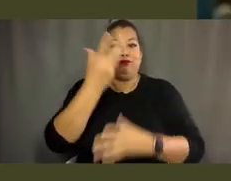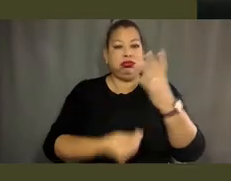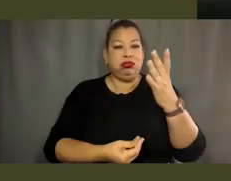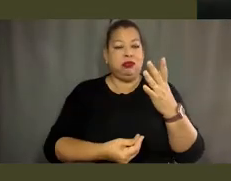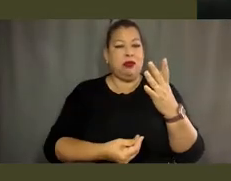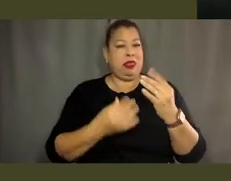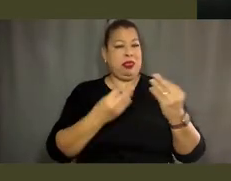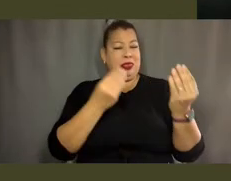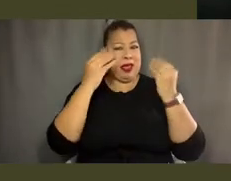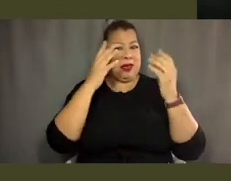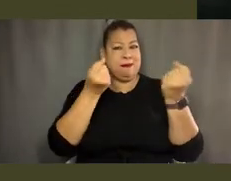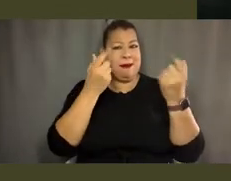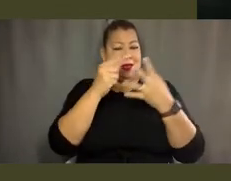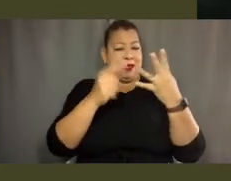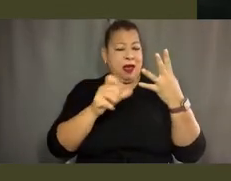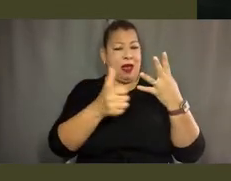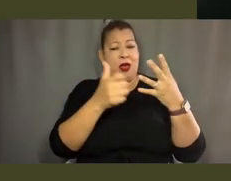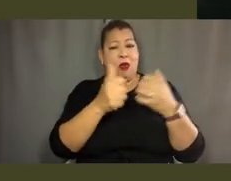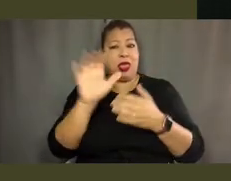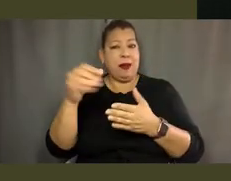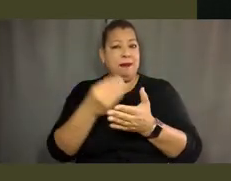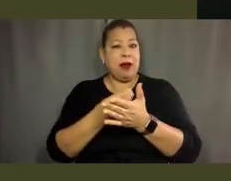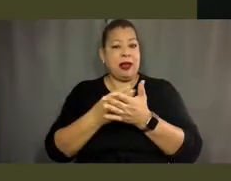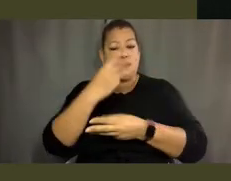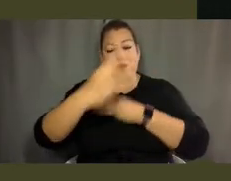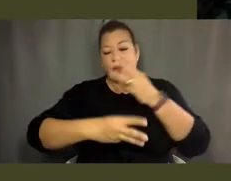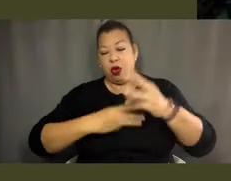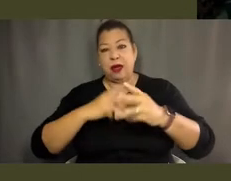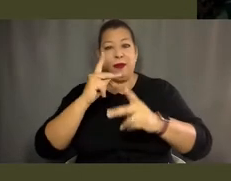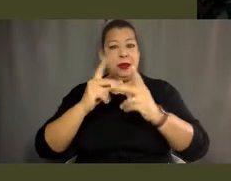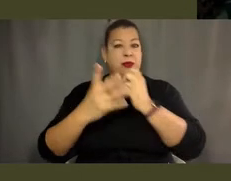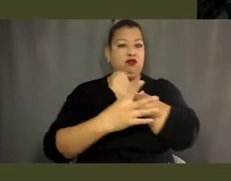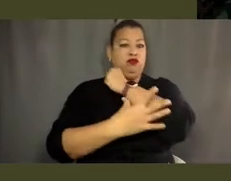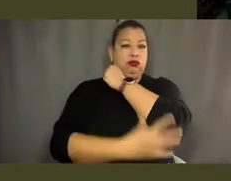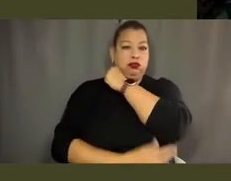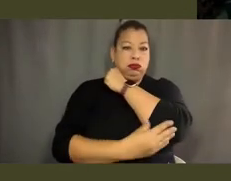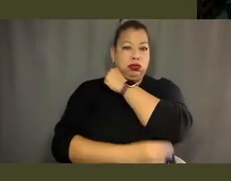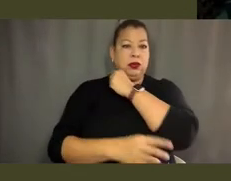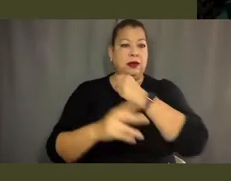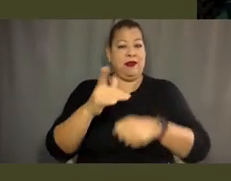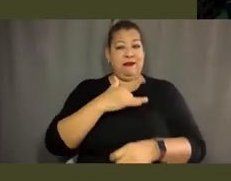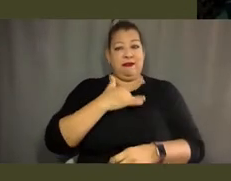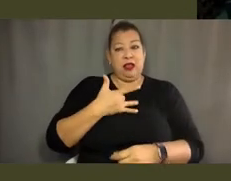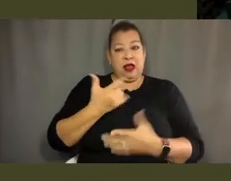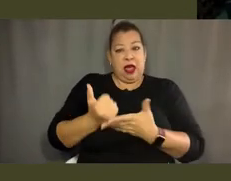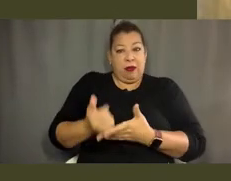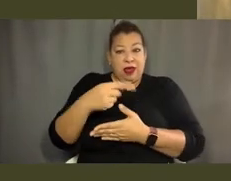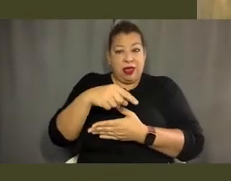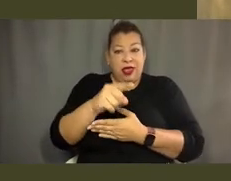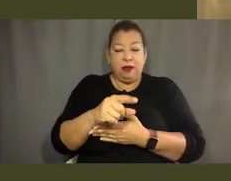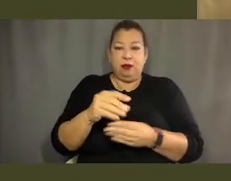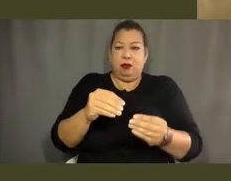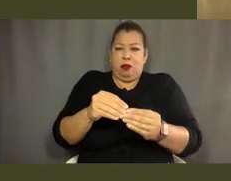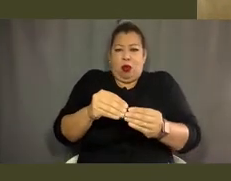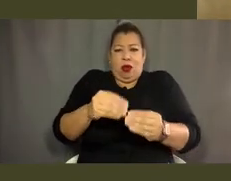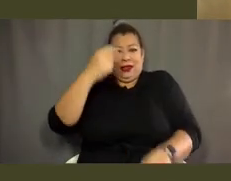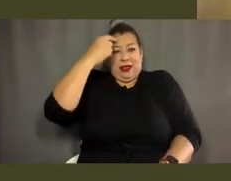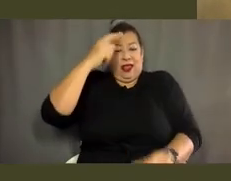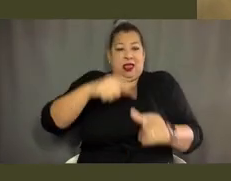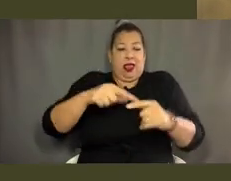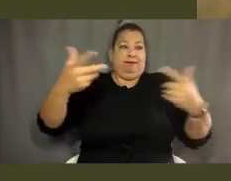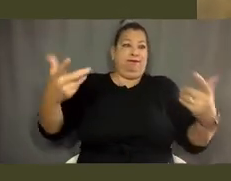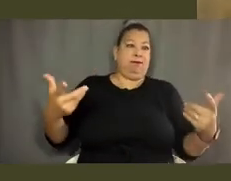money. Around the world, people are living in poverty. Don't you think helping them would make more sense than, I don't know, paying for